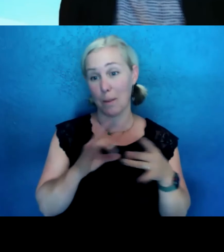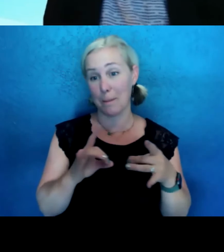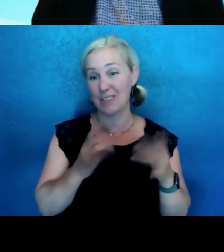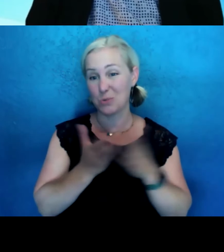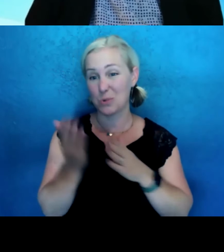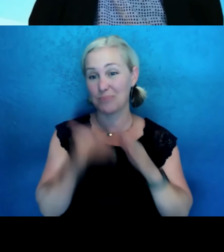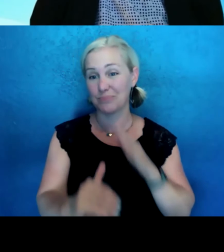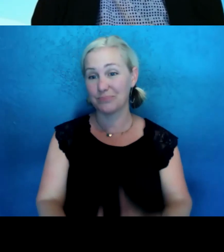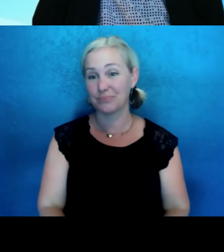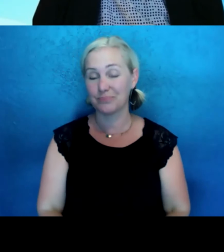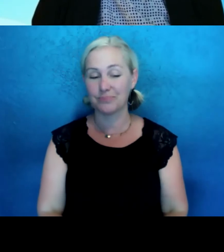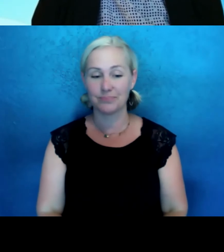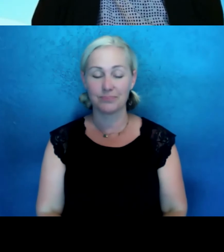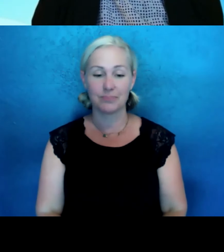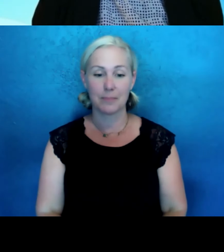Yep.